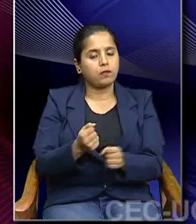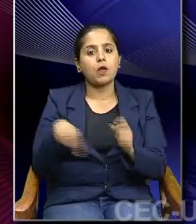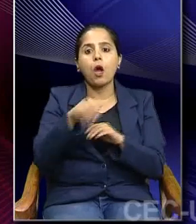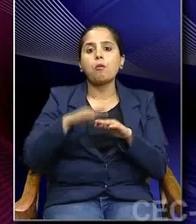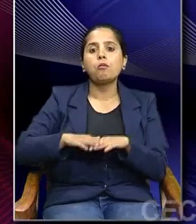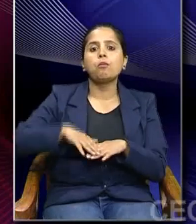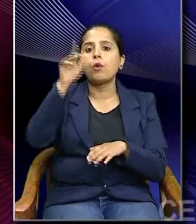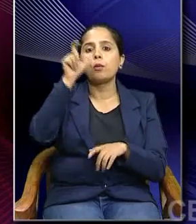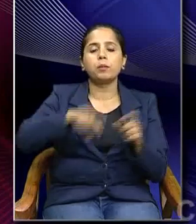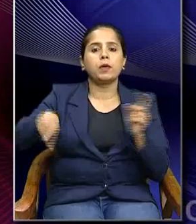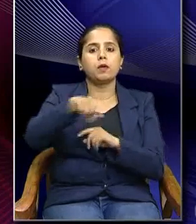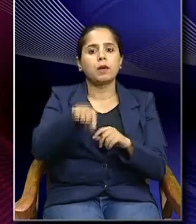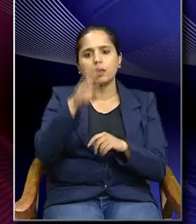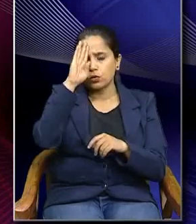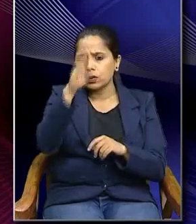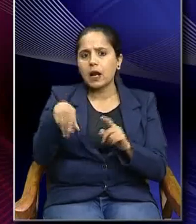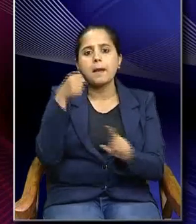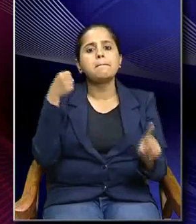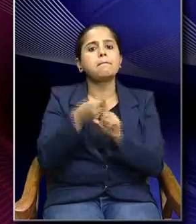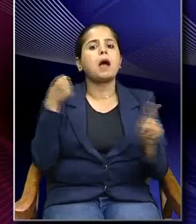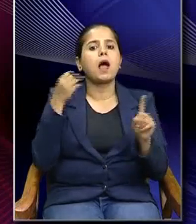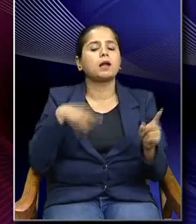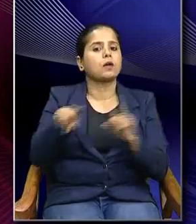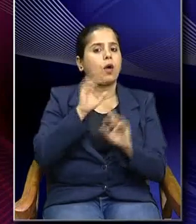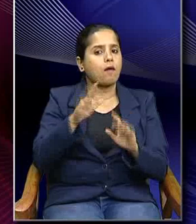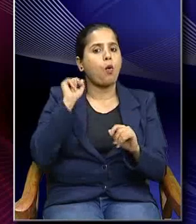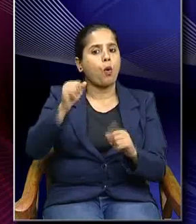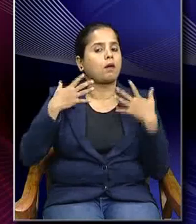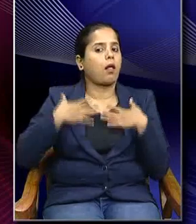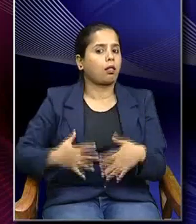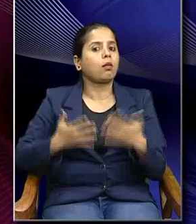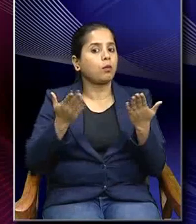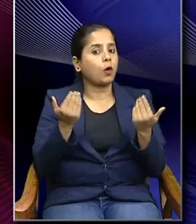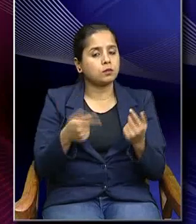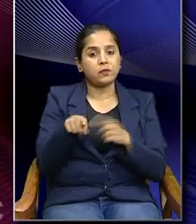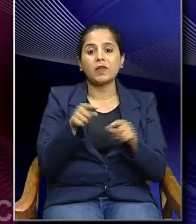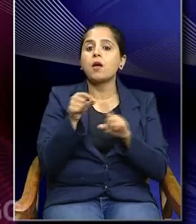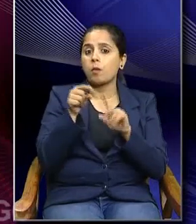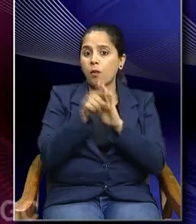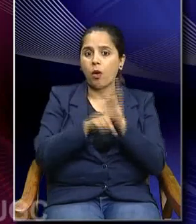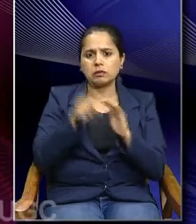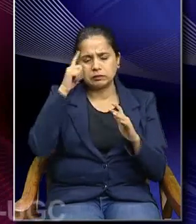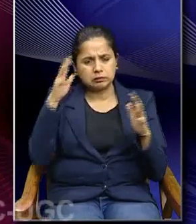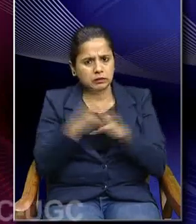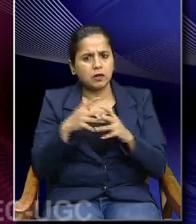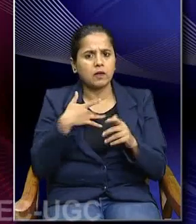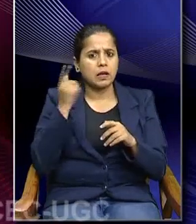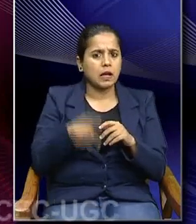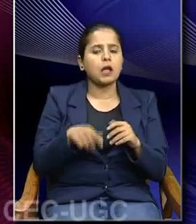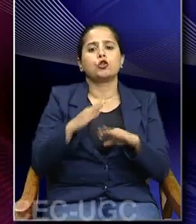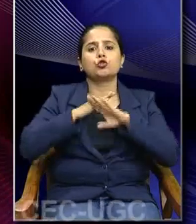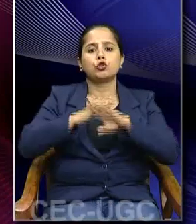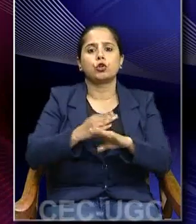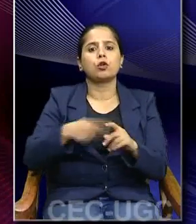in population has a direct impact on your health. So this policy stressed that need for securing the